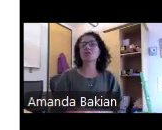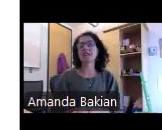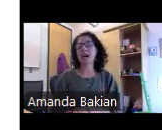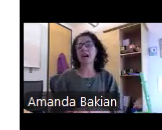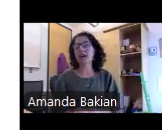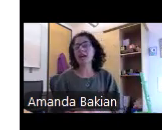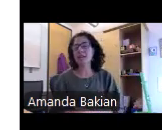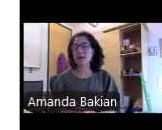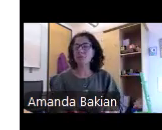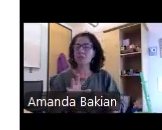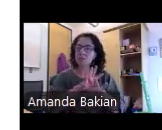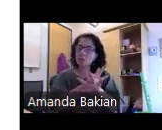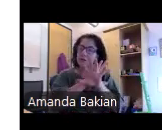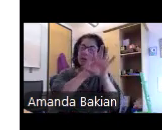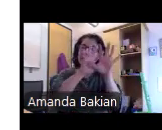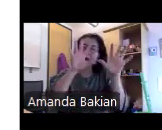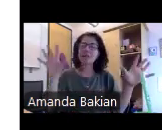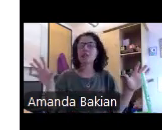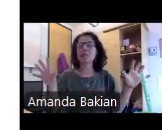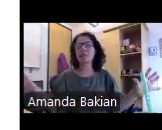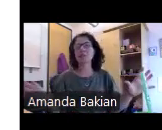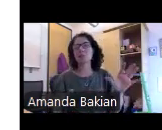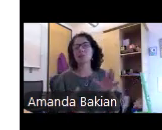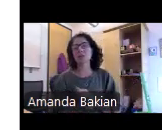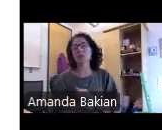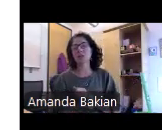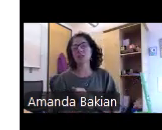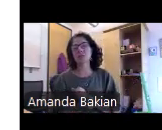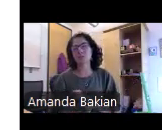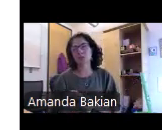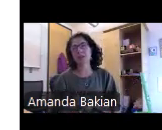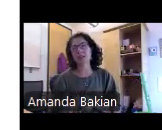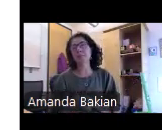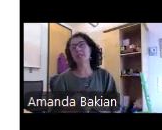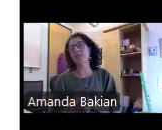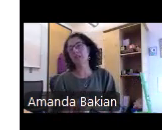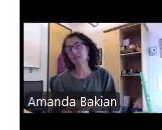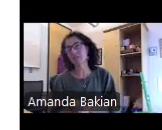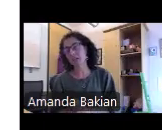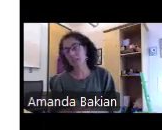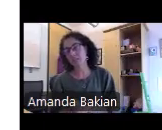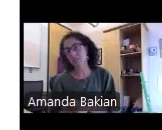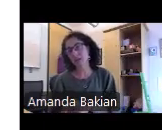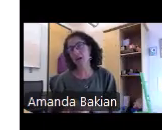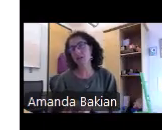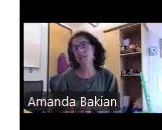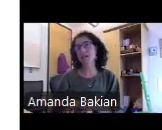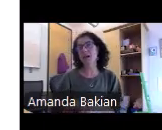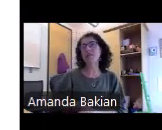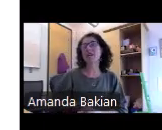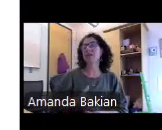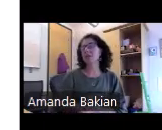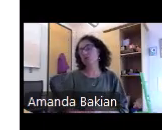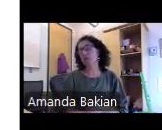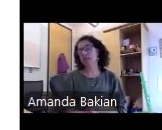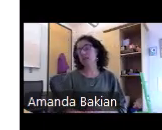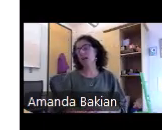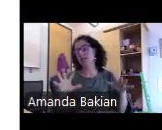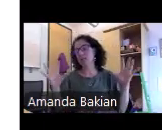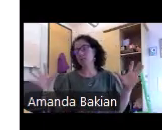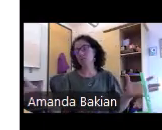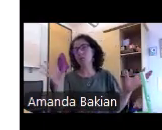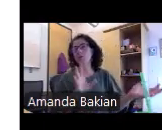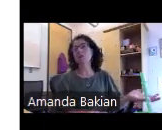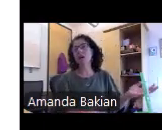that changed over time? And then we do a lot of work on the epidemiology of autism and the causes of and outcomes